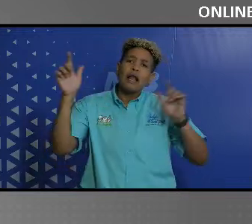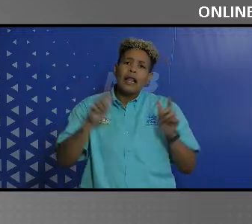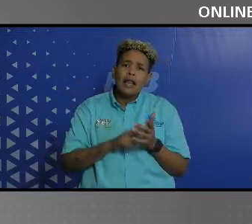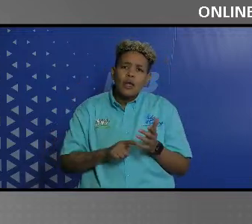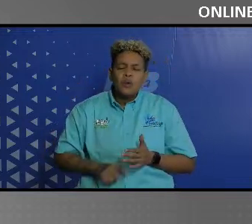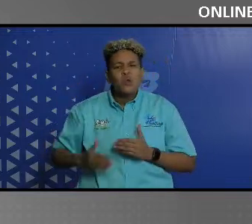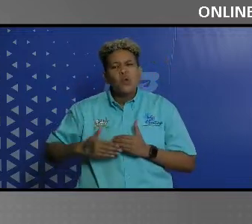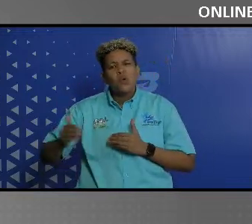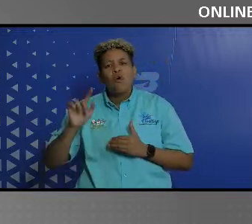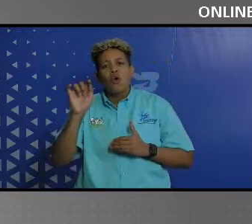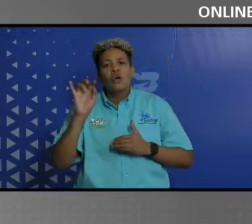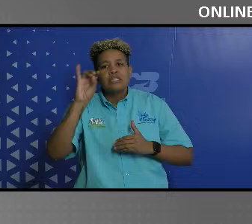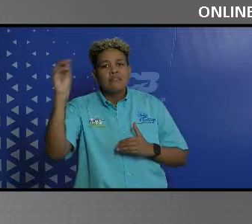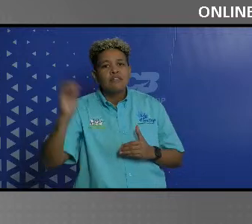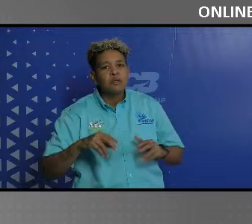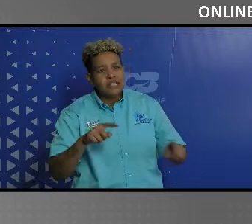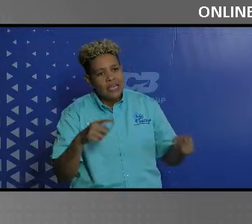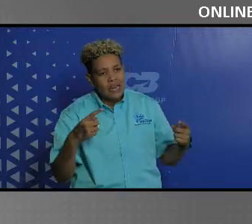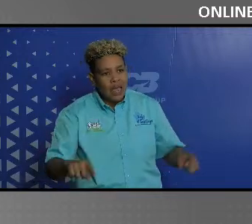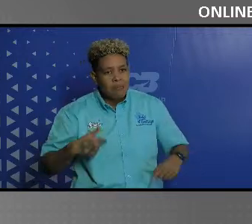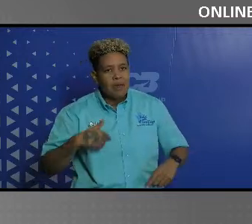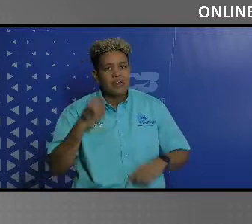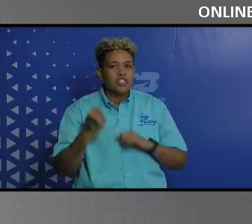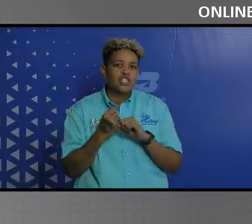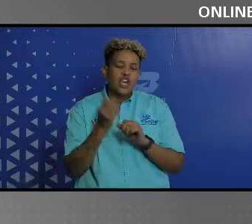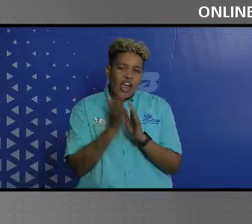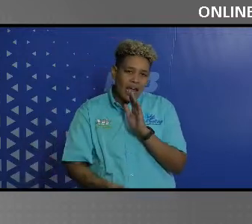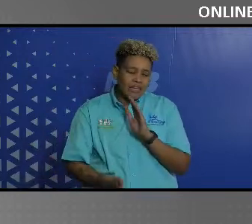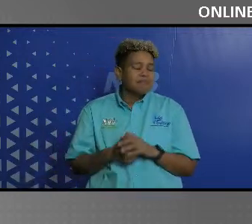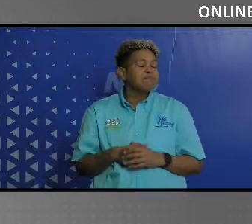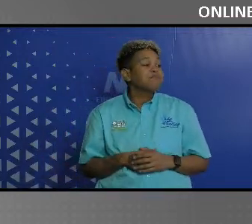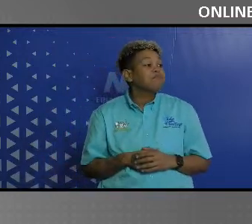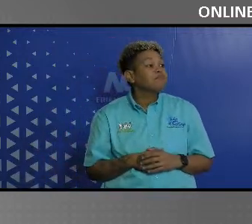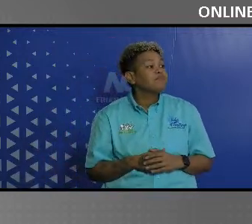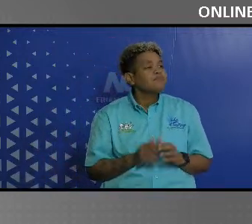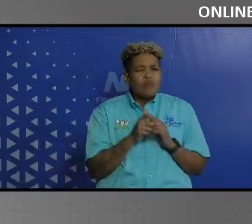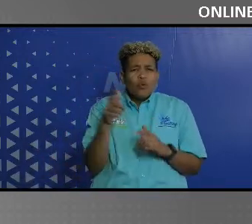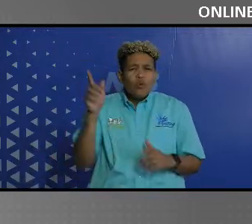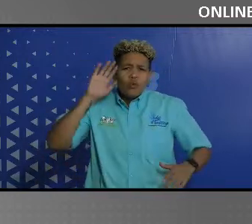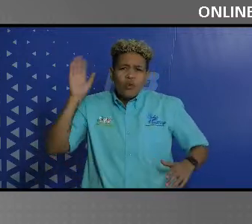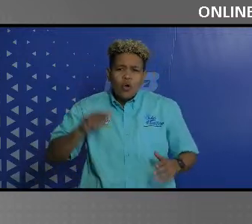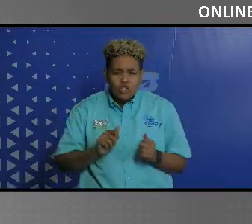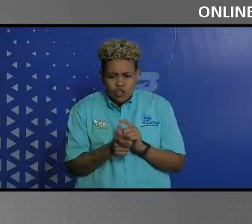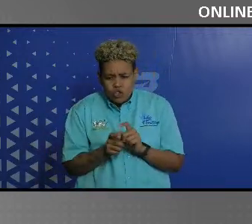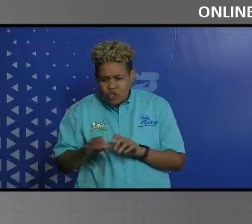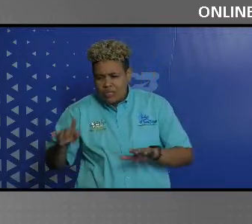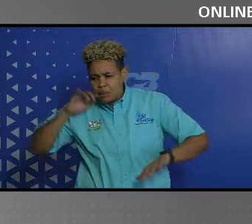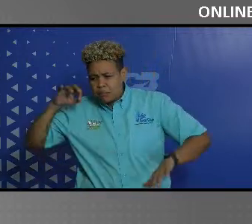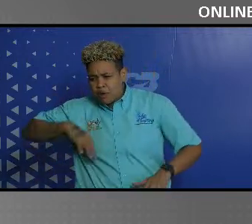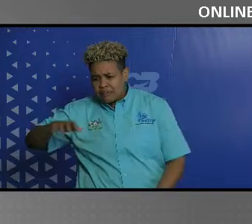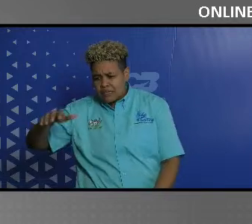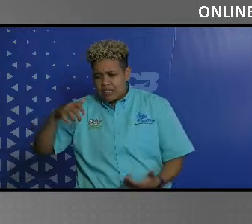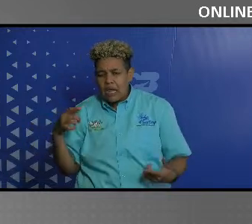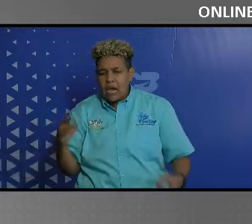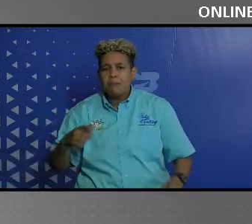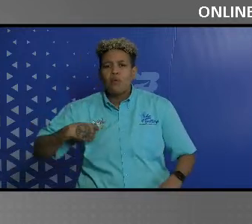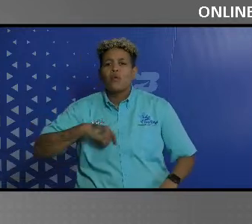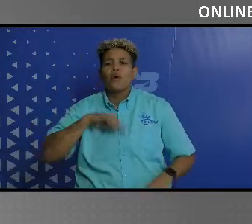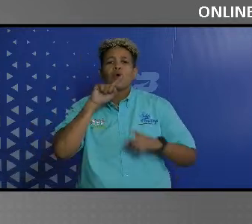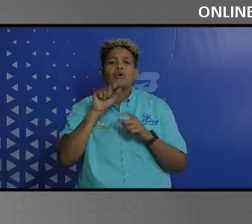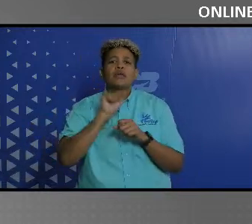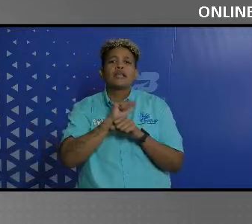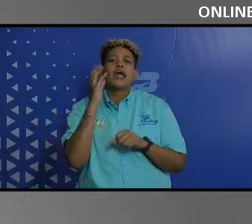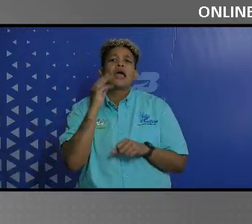north of 170% as at year end. How does that then all translate into profitability? We